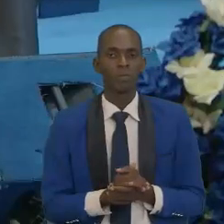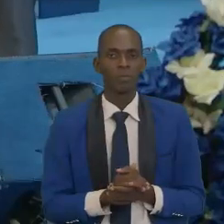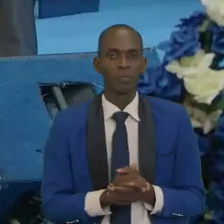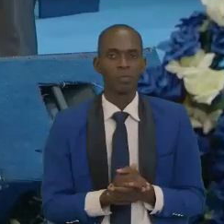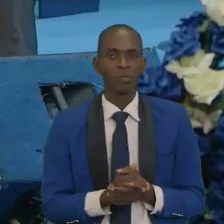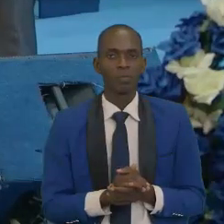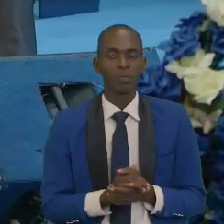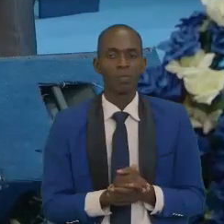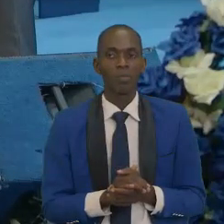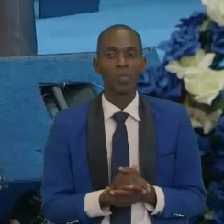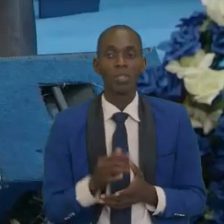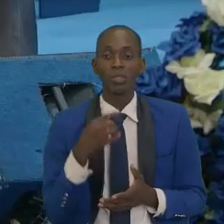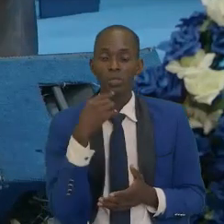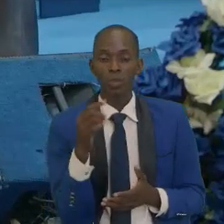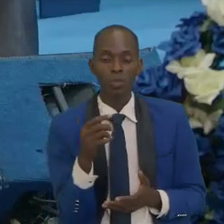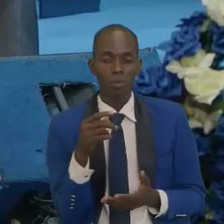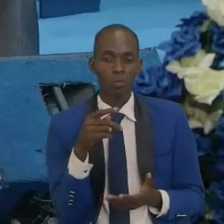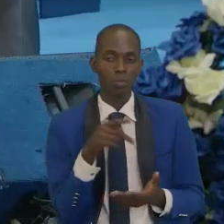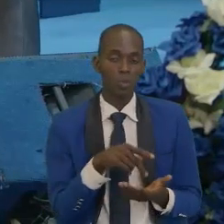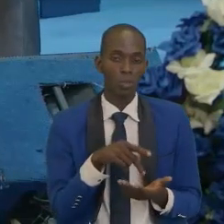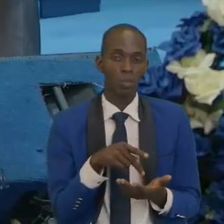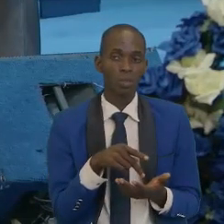They took it as the word coming from God.